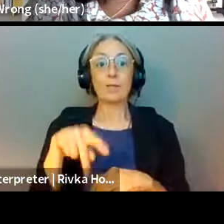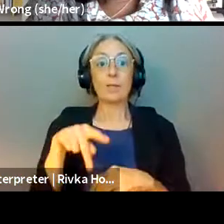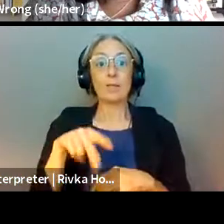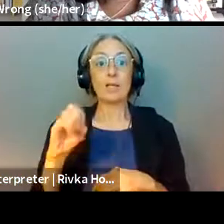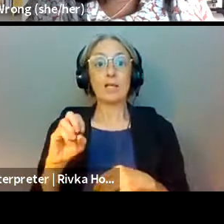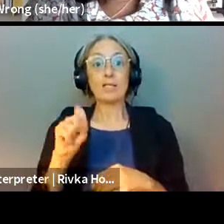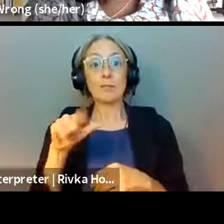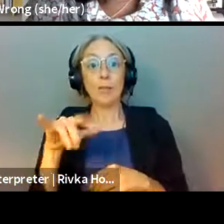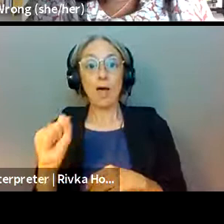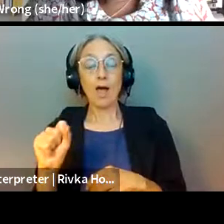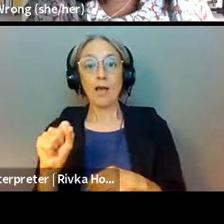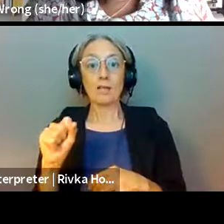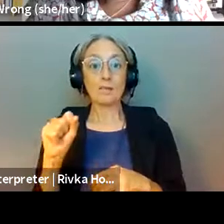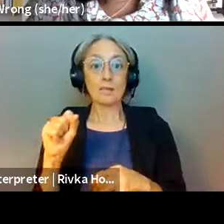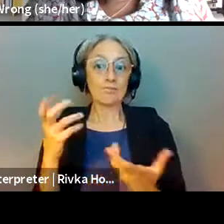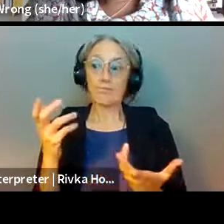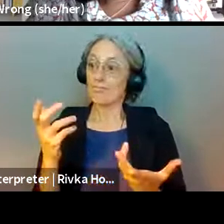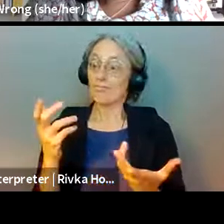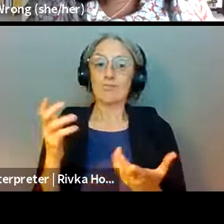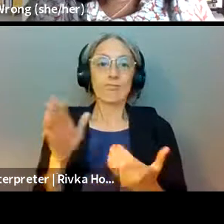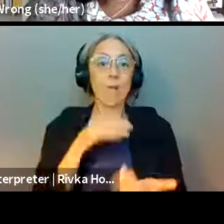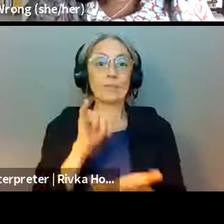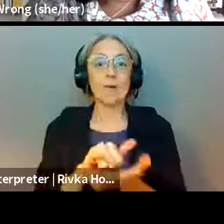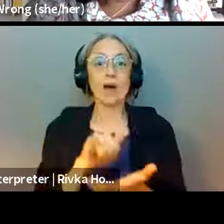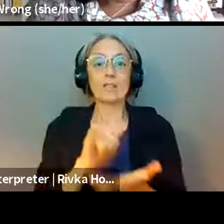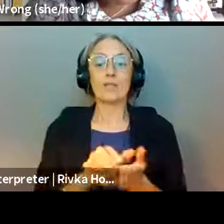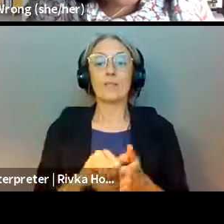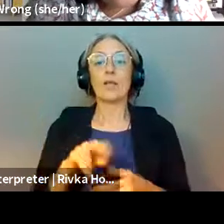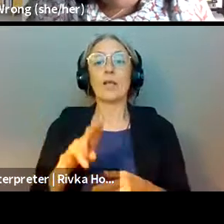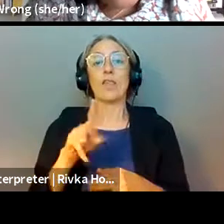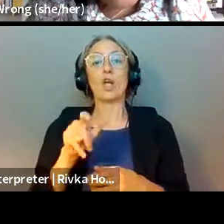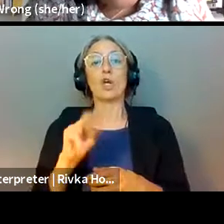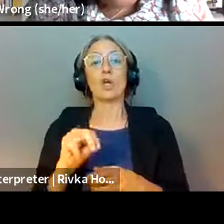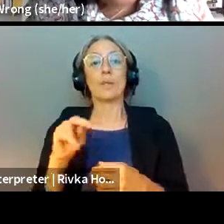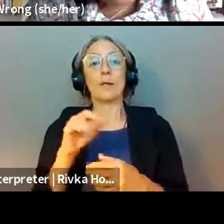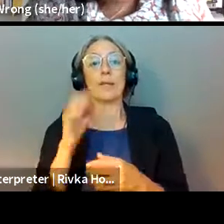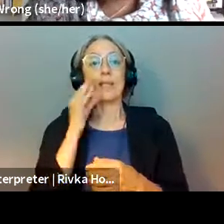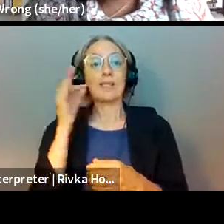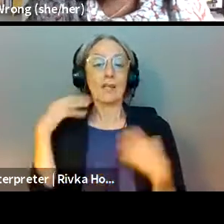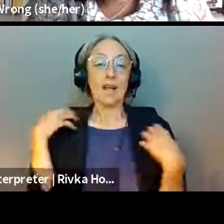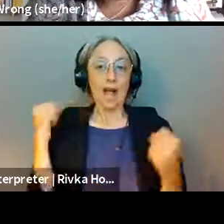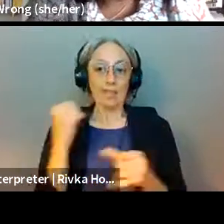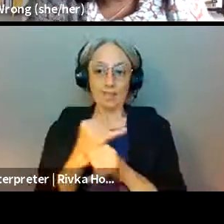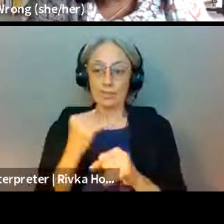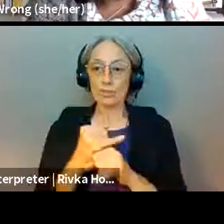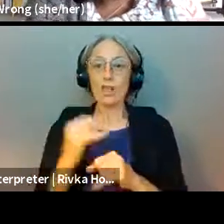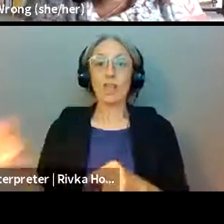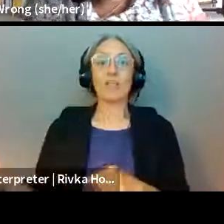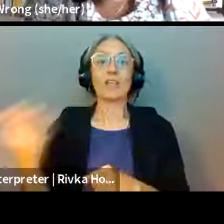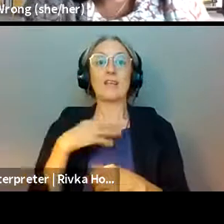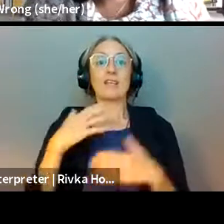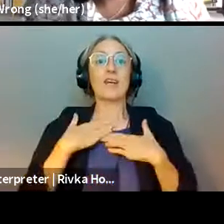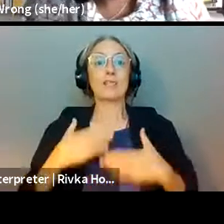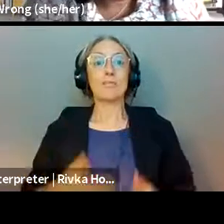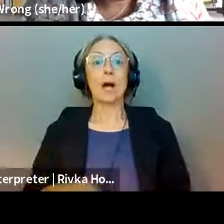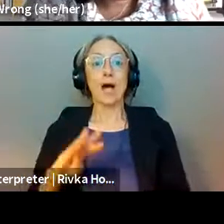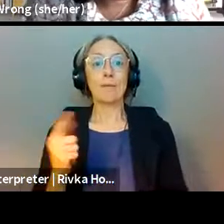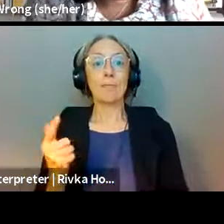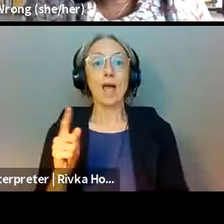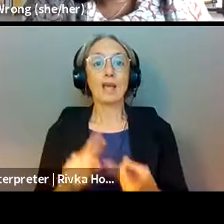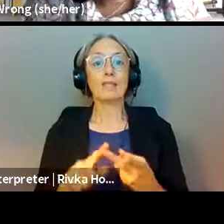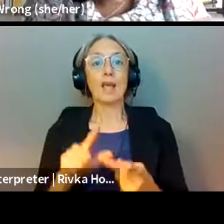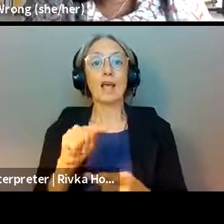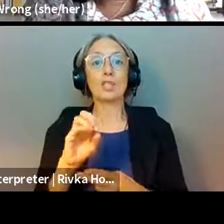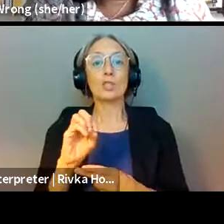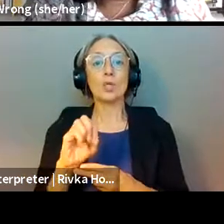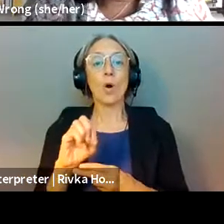proved impossible. The Urban Indian Health Institute was sent body bags and toe tags when they requested PPE